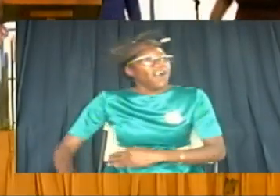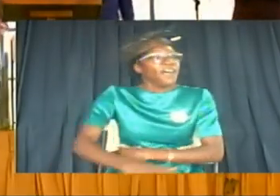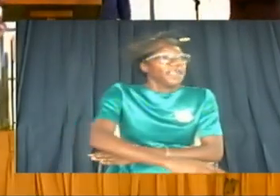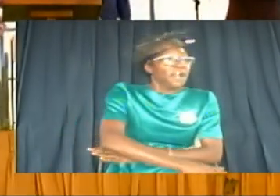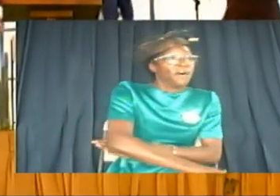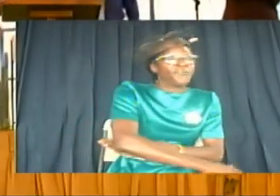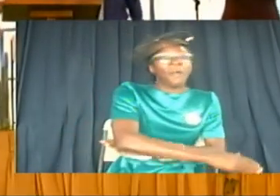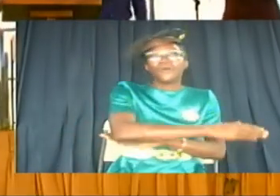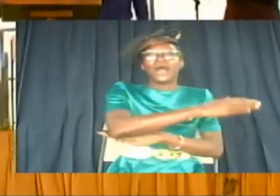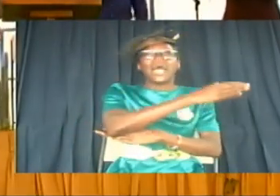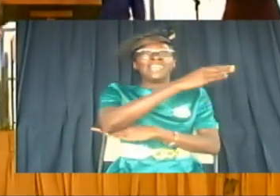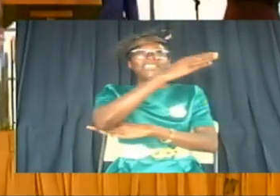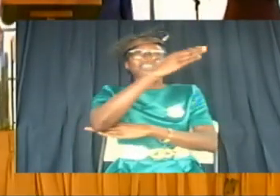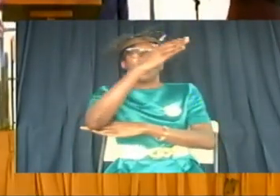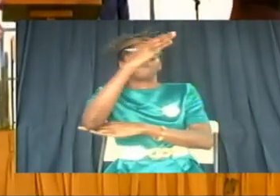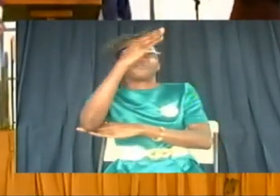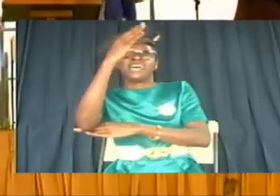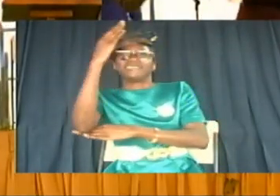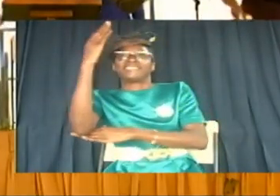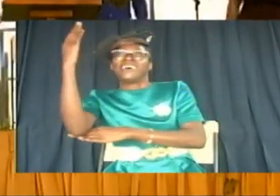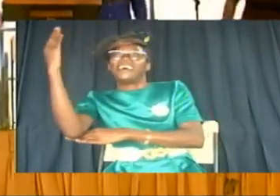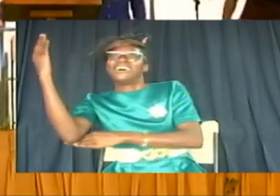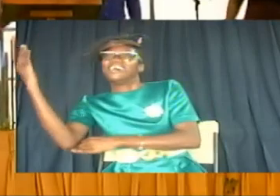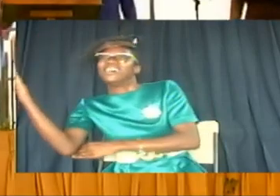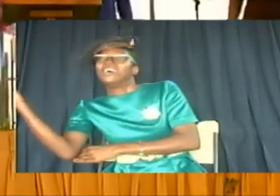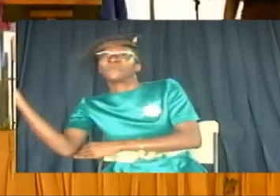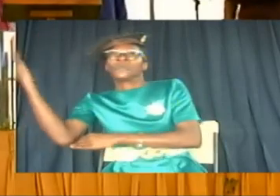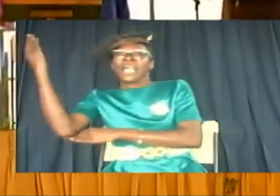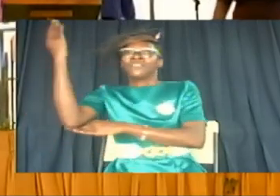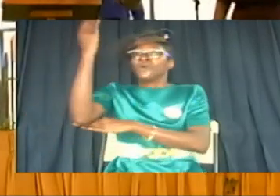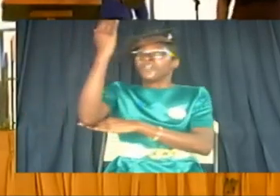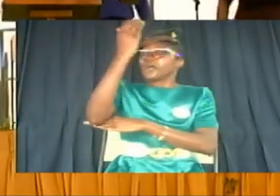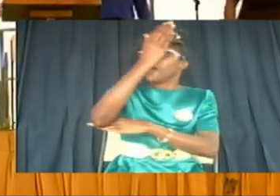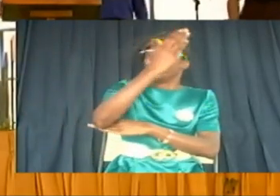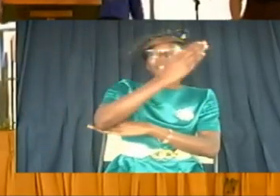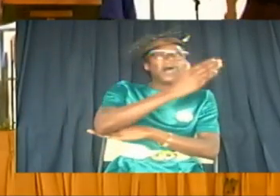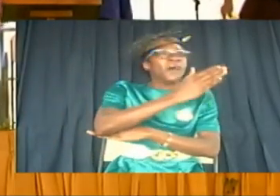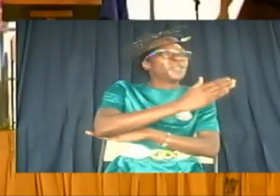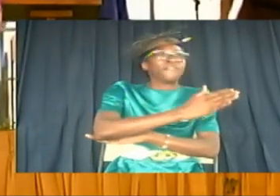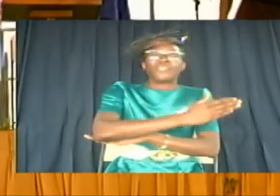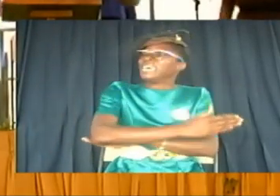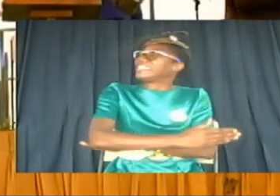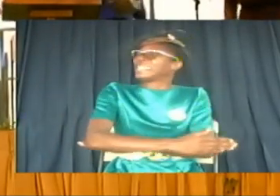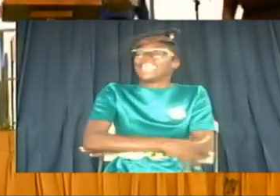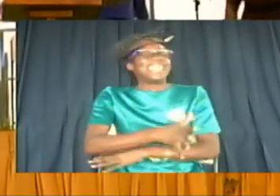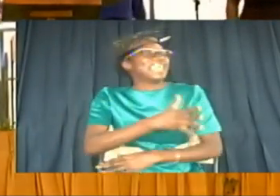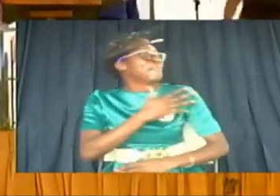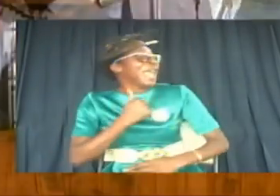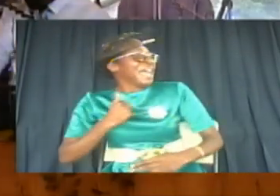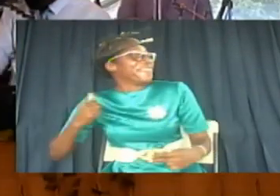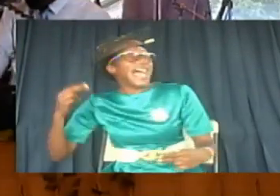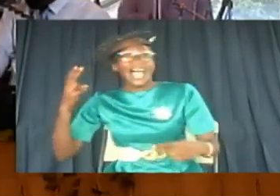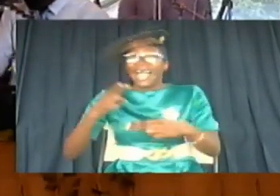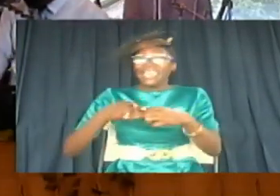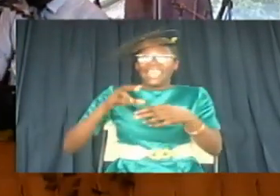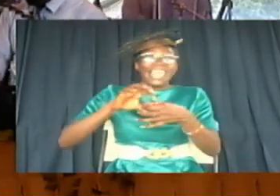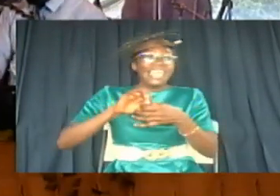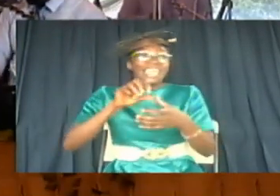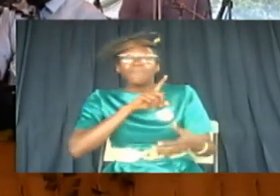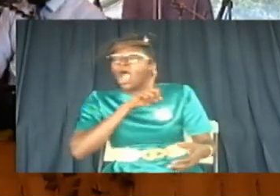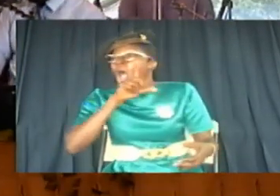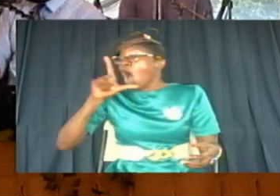Lord. From the rising from the rising of the sun, unto the bowing down of the saints, the